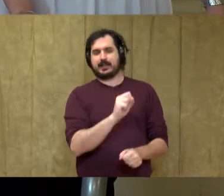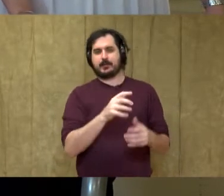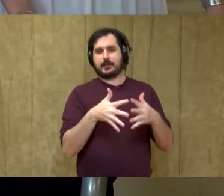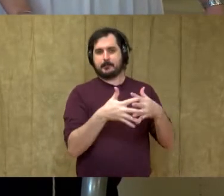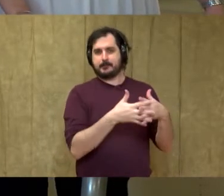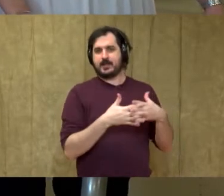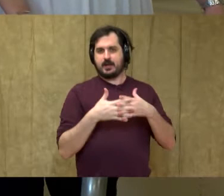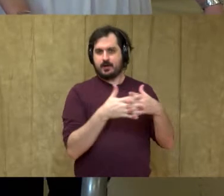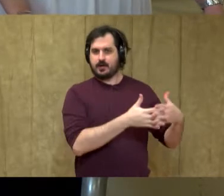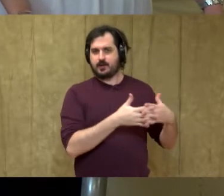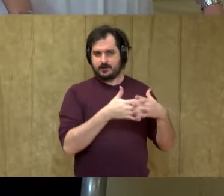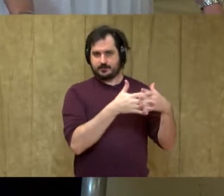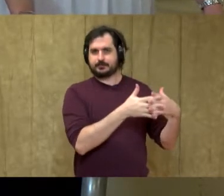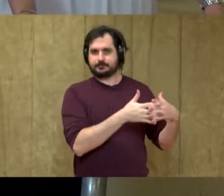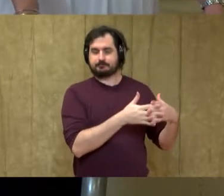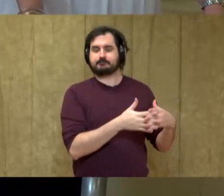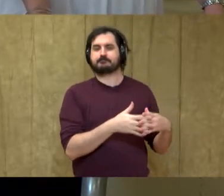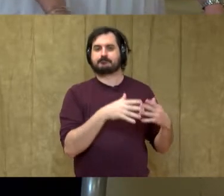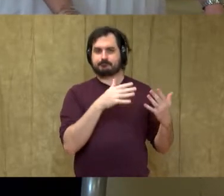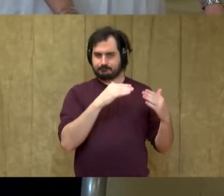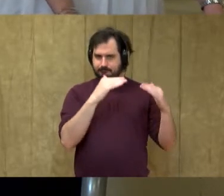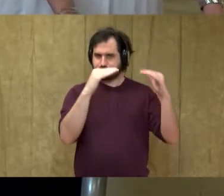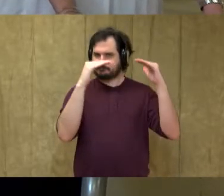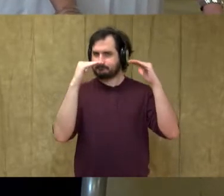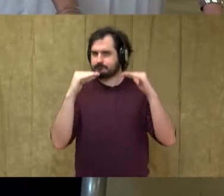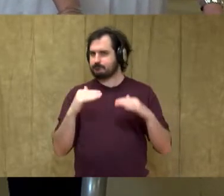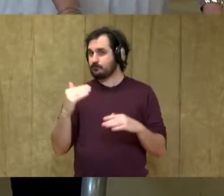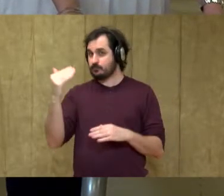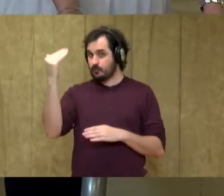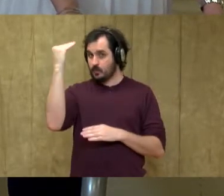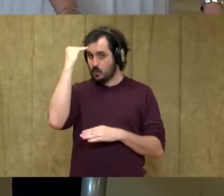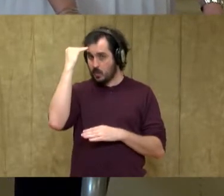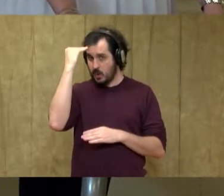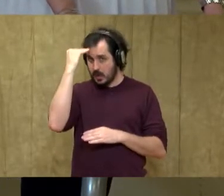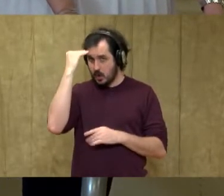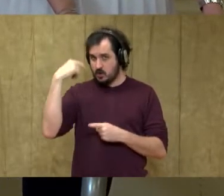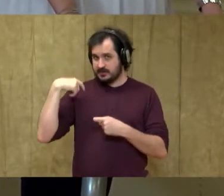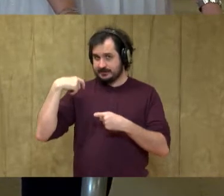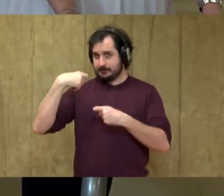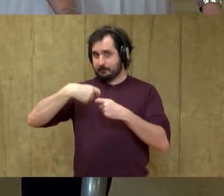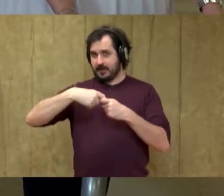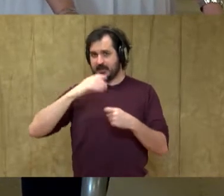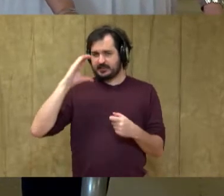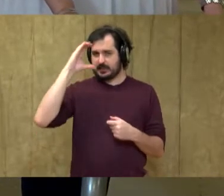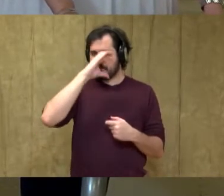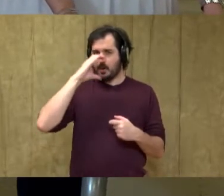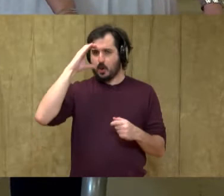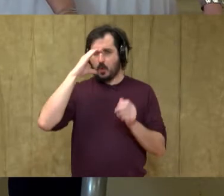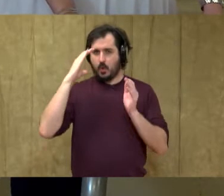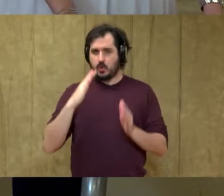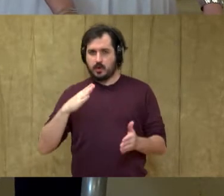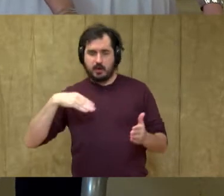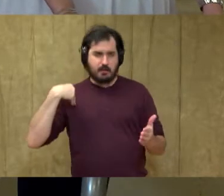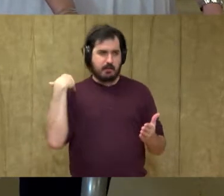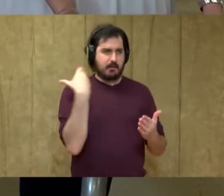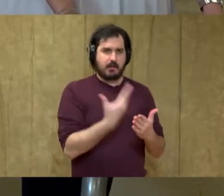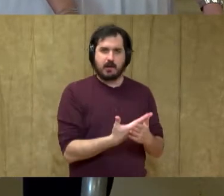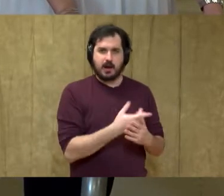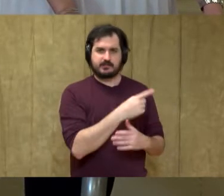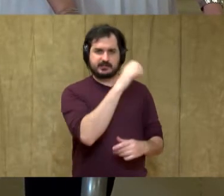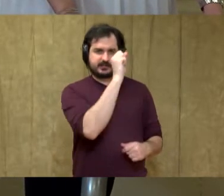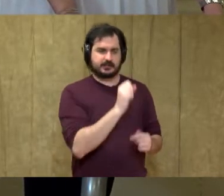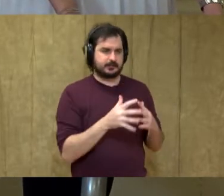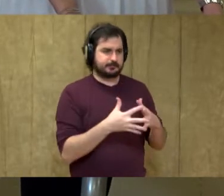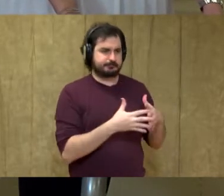100 years, in the 1600s, the potatoes was in Spain. And then we know that Spain is in